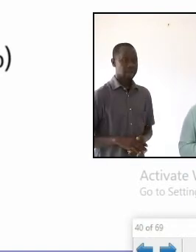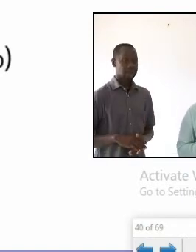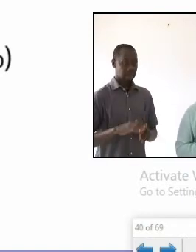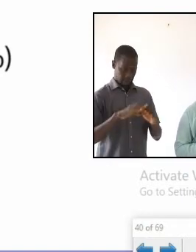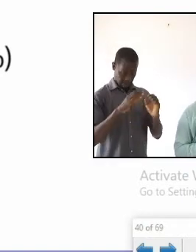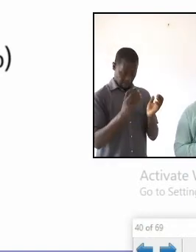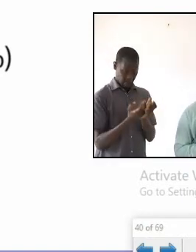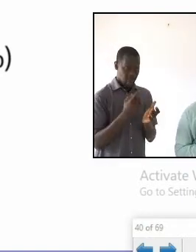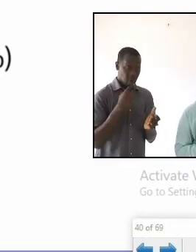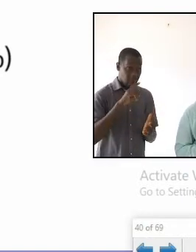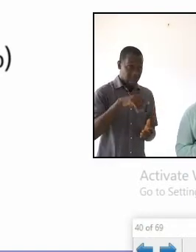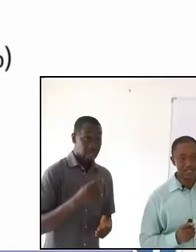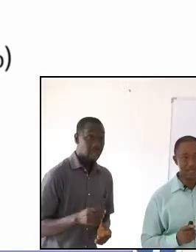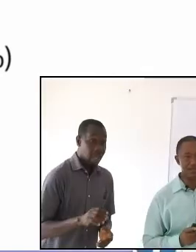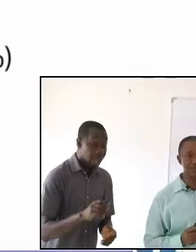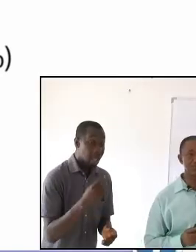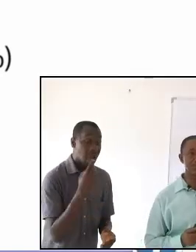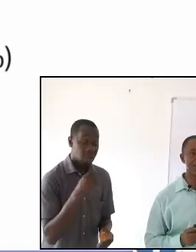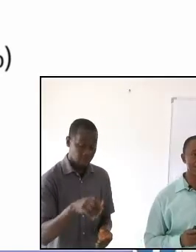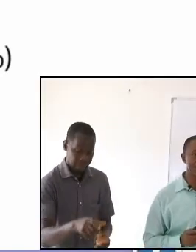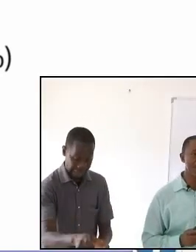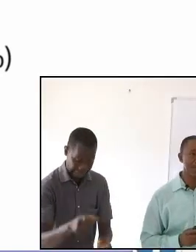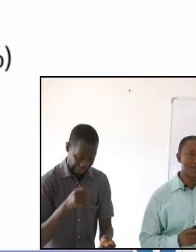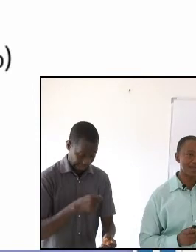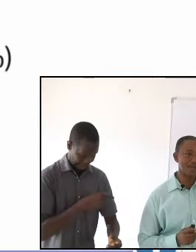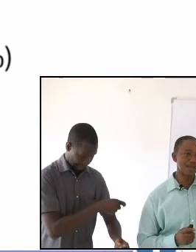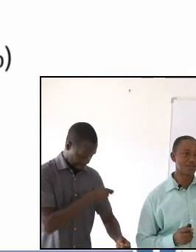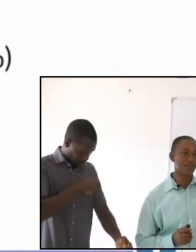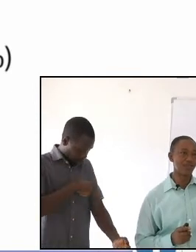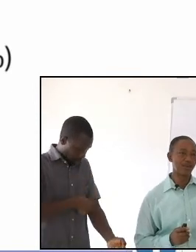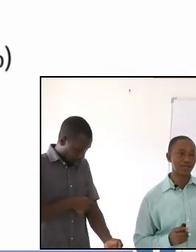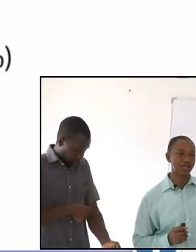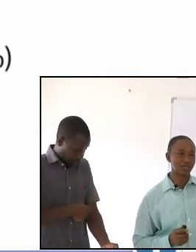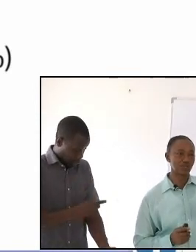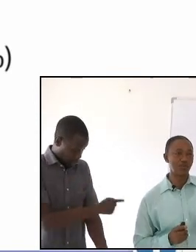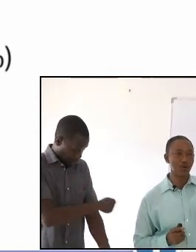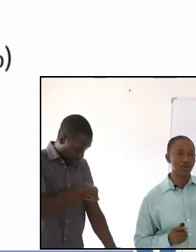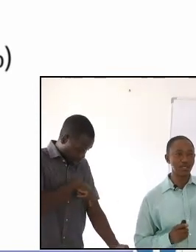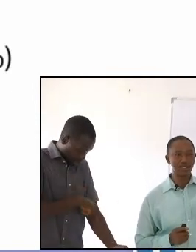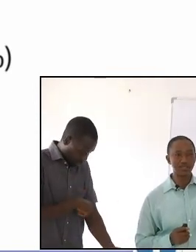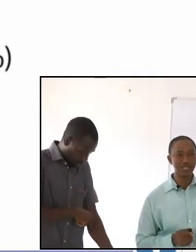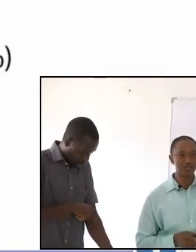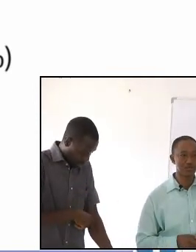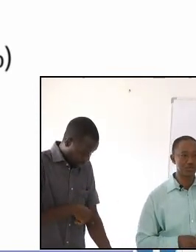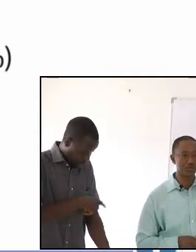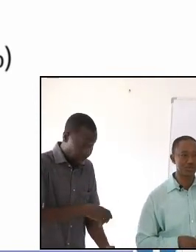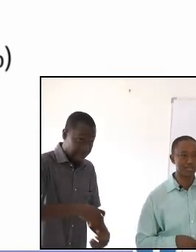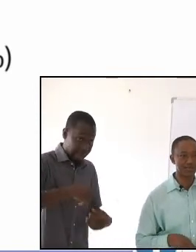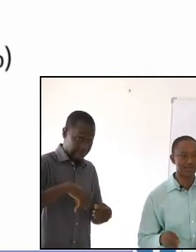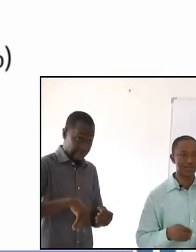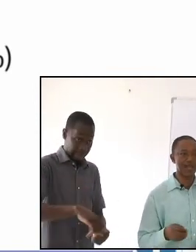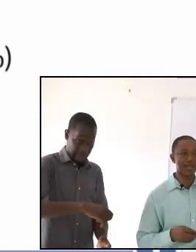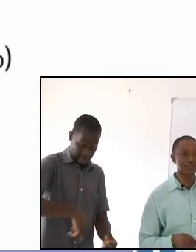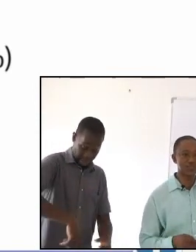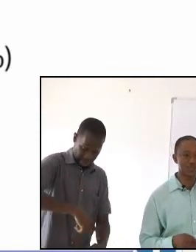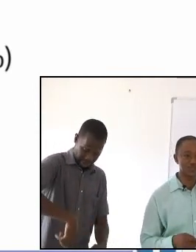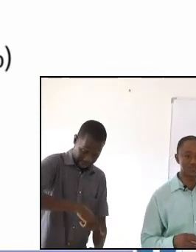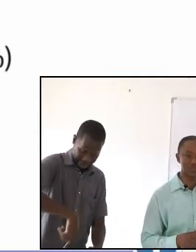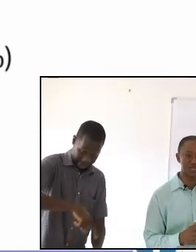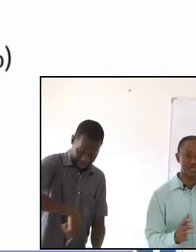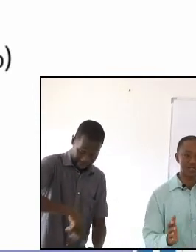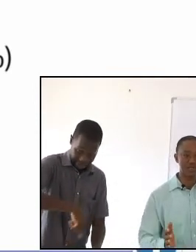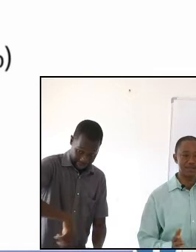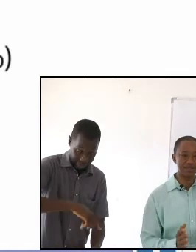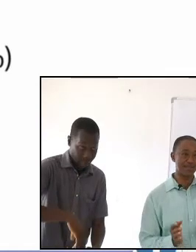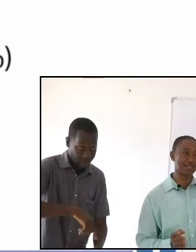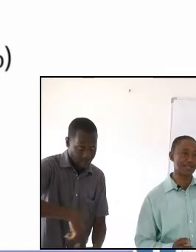If blood is taken from an individual and then this blood is spun in a test tube at a very high speed,